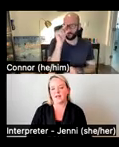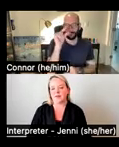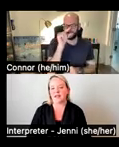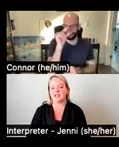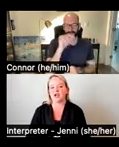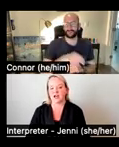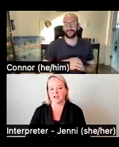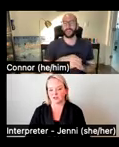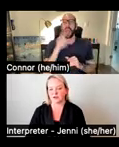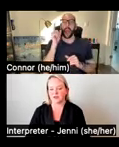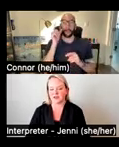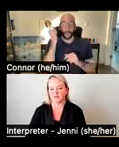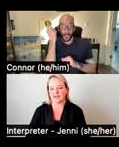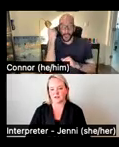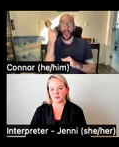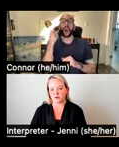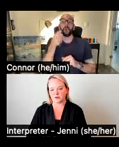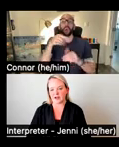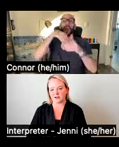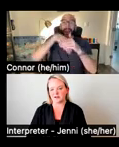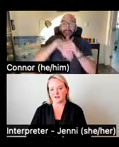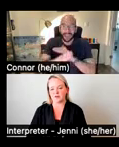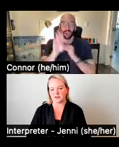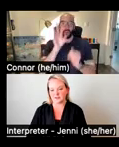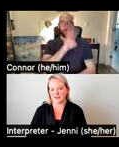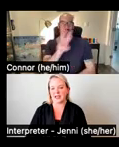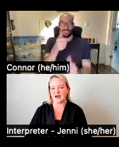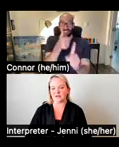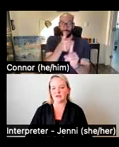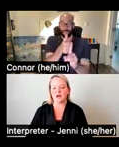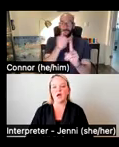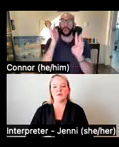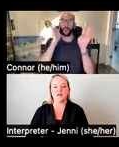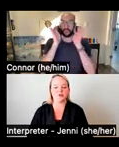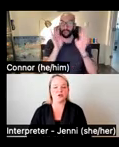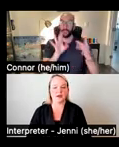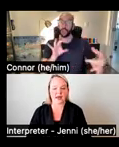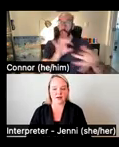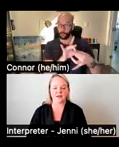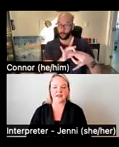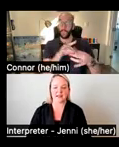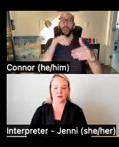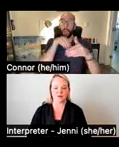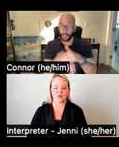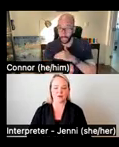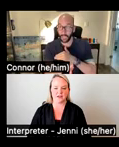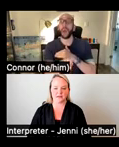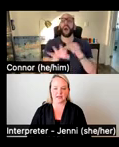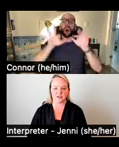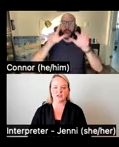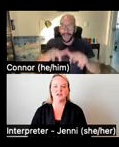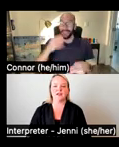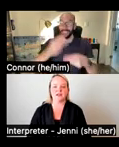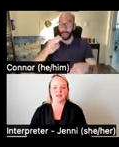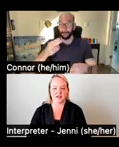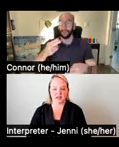up on that page under the Creative Connector profile directory that I have. People who have an account with the Creative